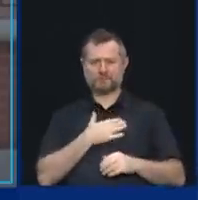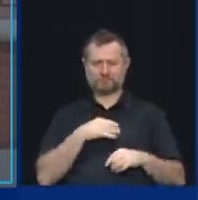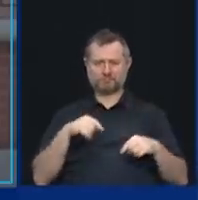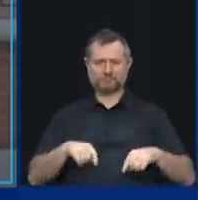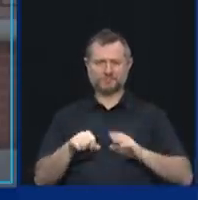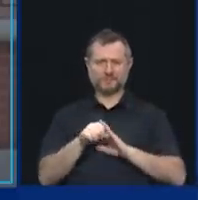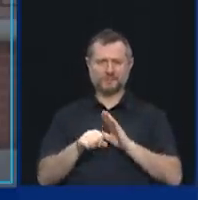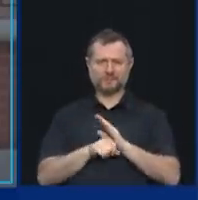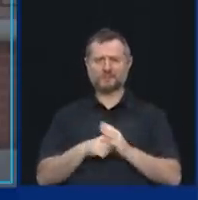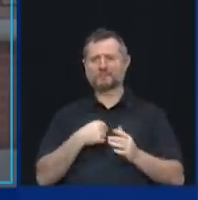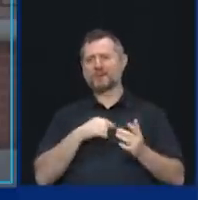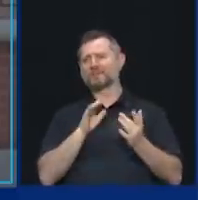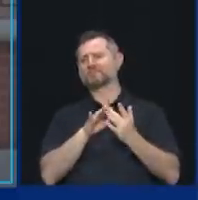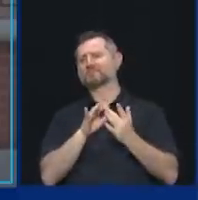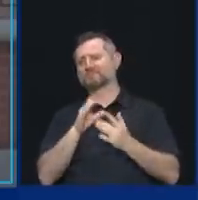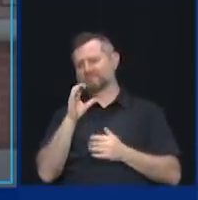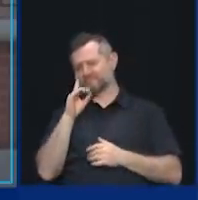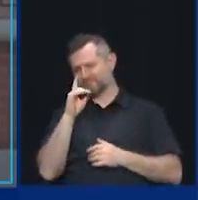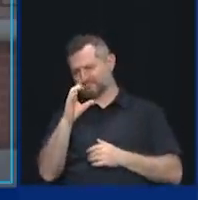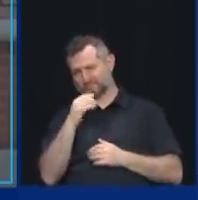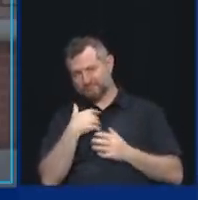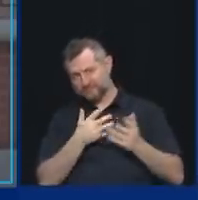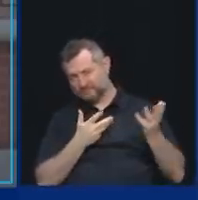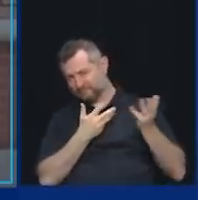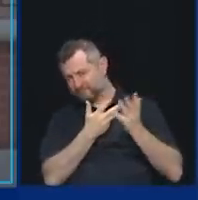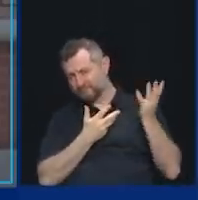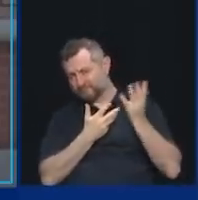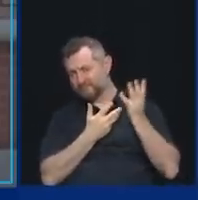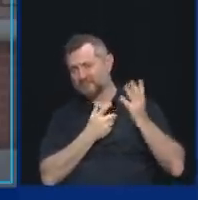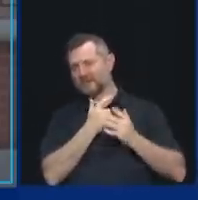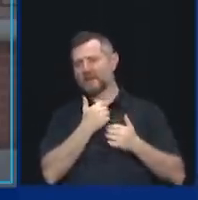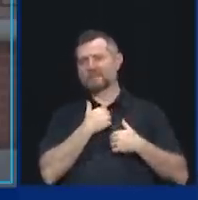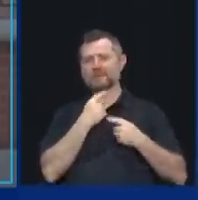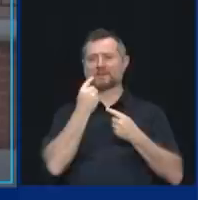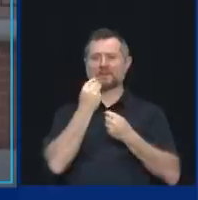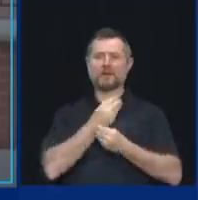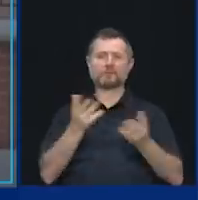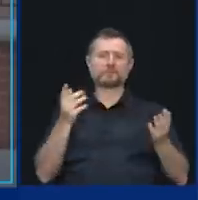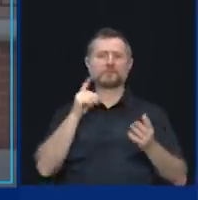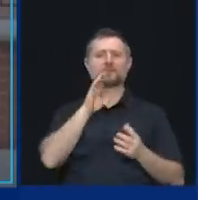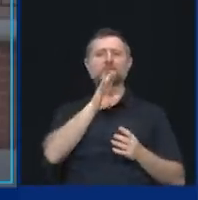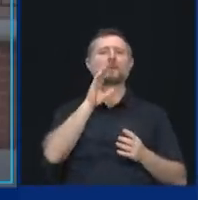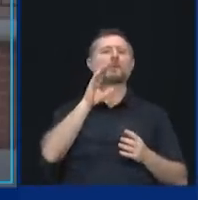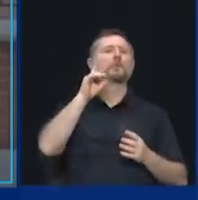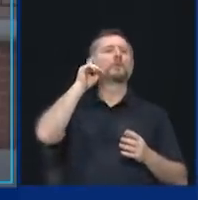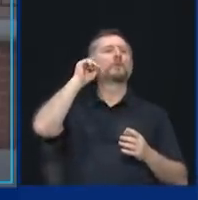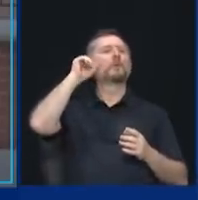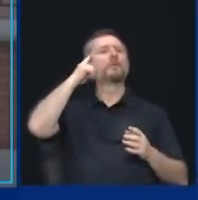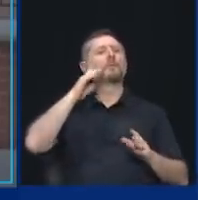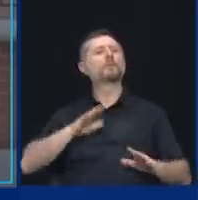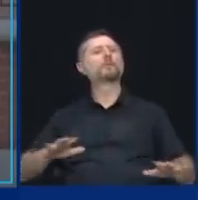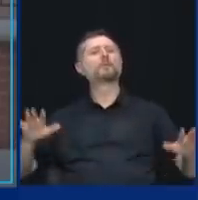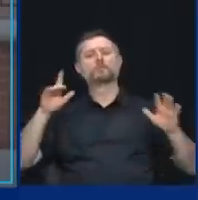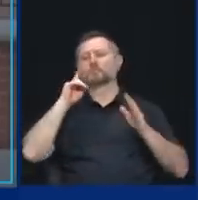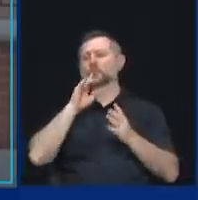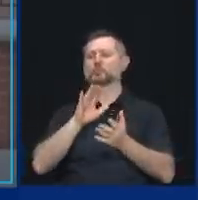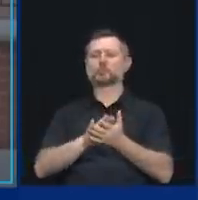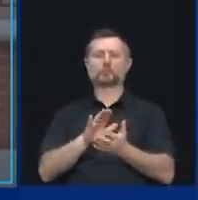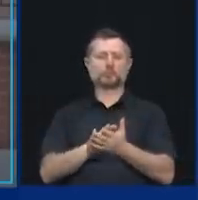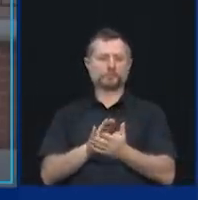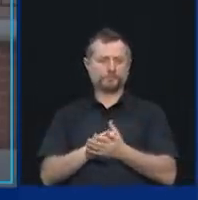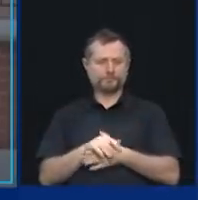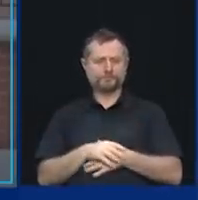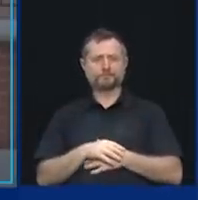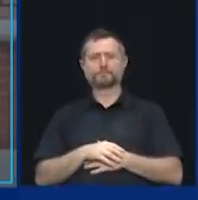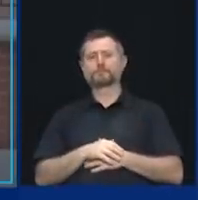CDC. They have policy guidance for schools nationwide. So their policy guidance